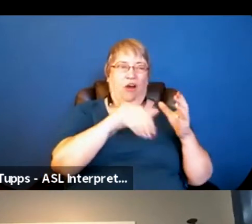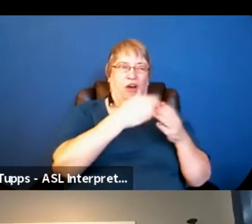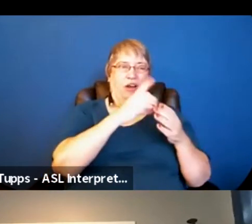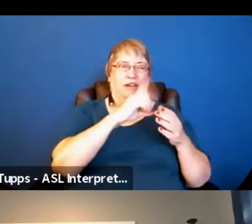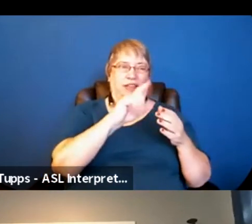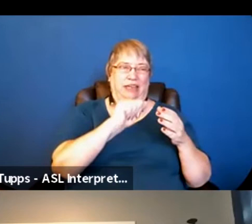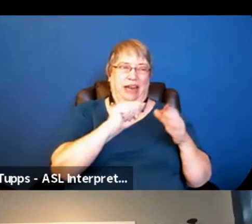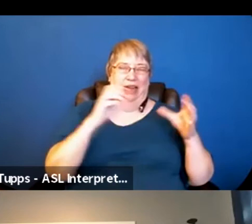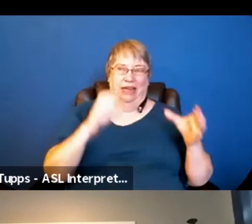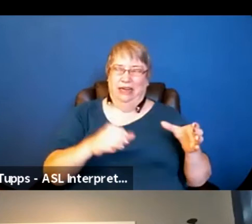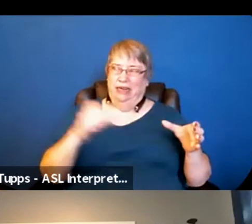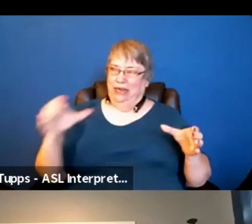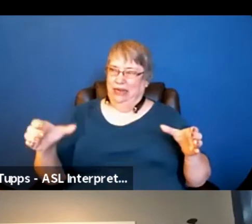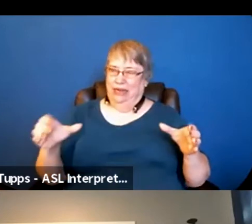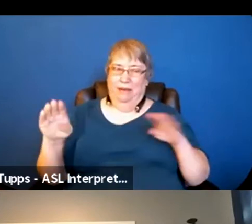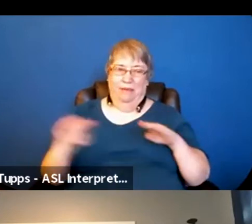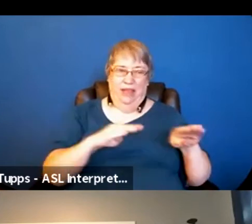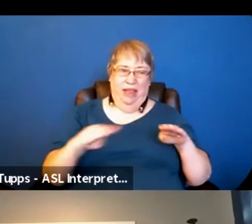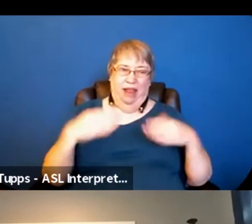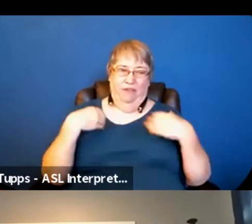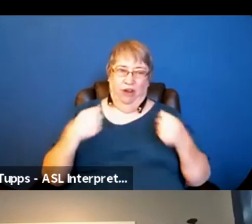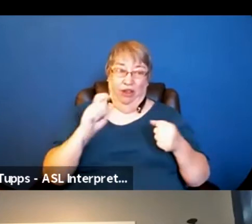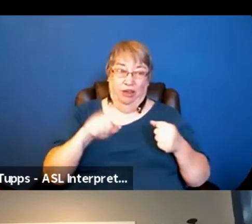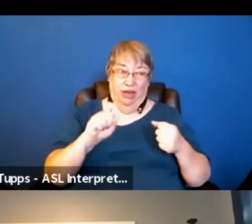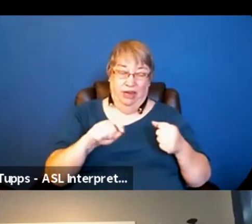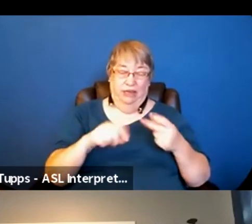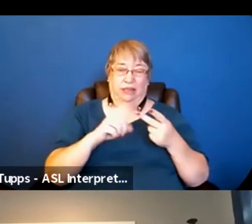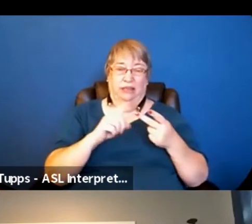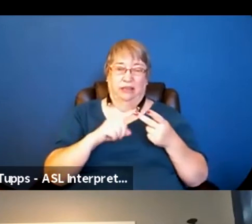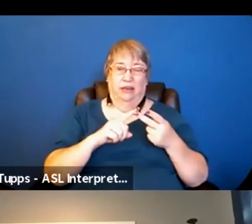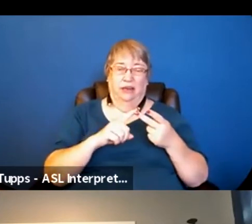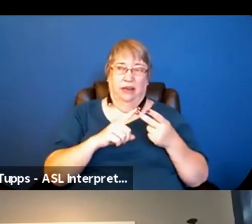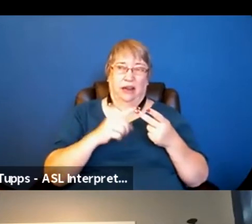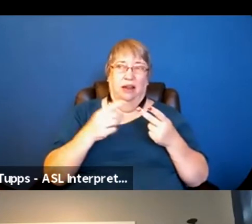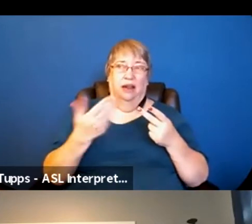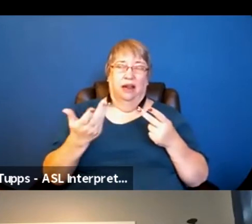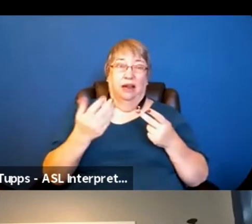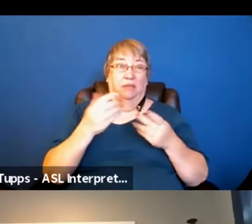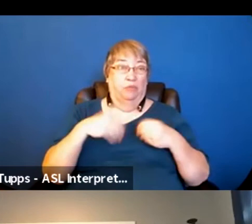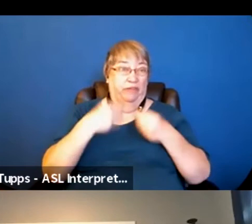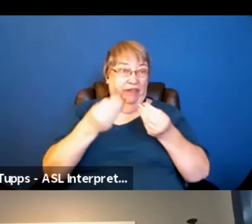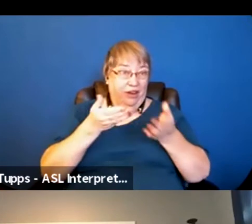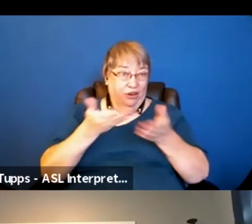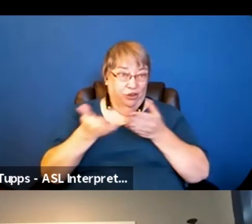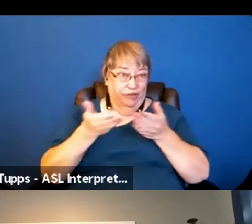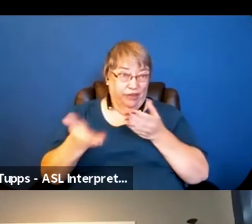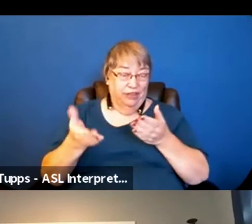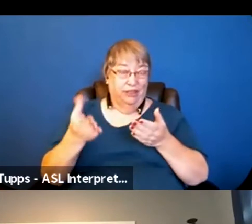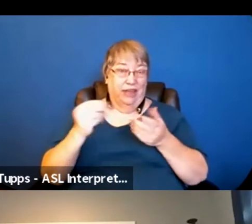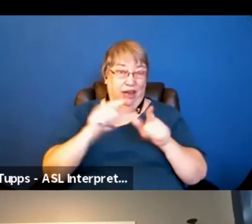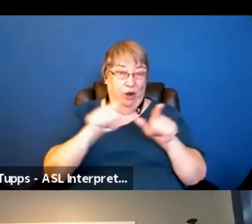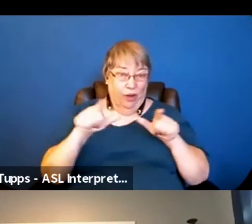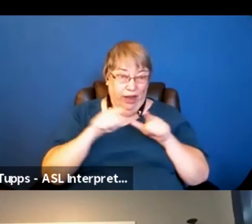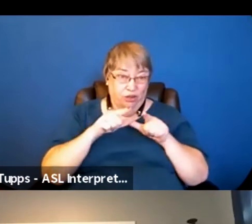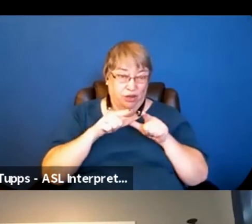What data can speak to behavioral health need across the continuum? What data can speak to provider services and locations, and that